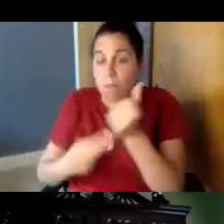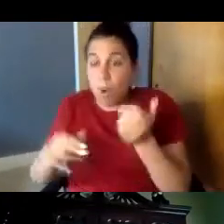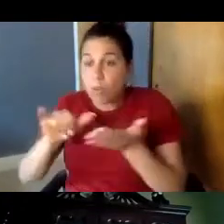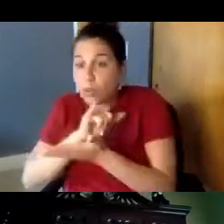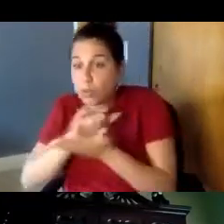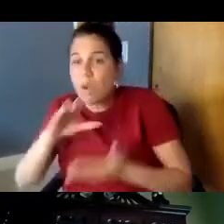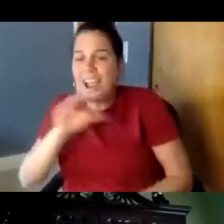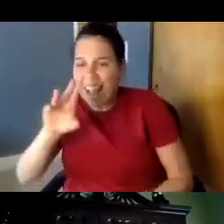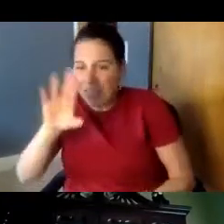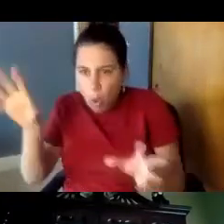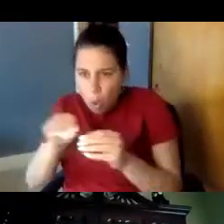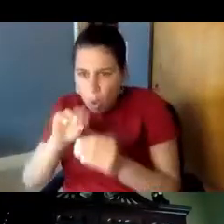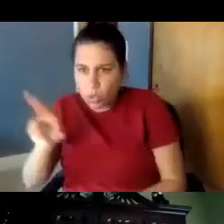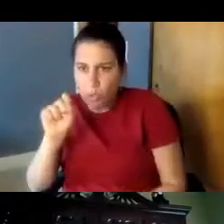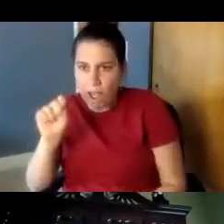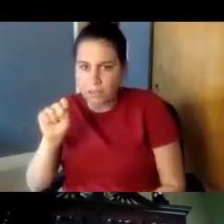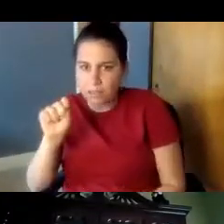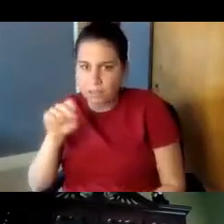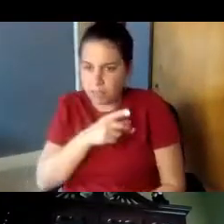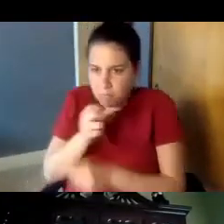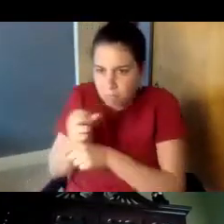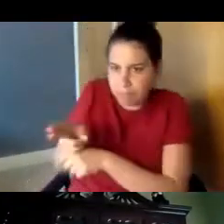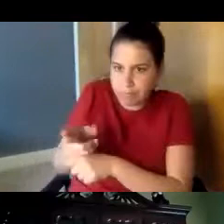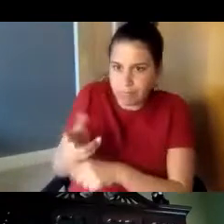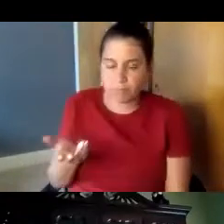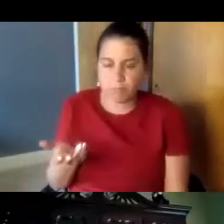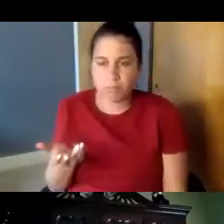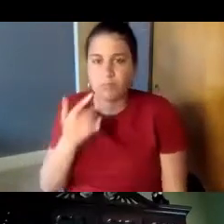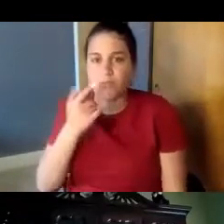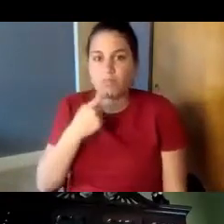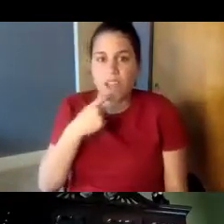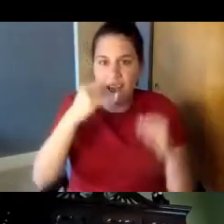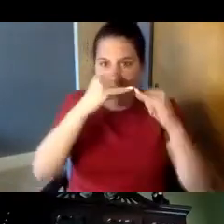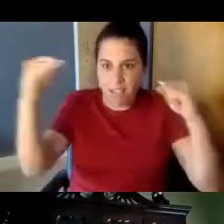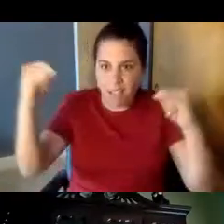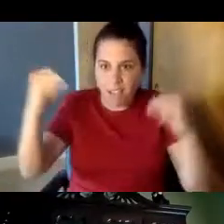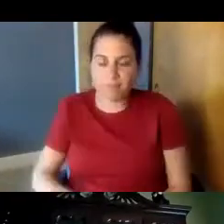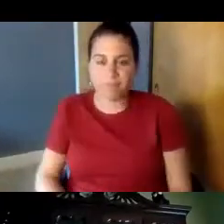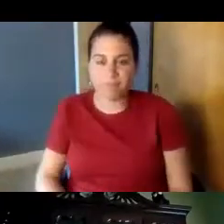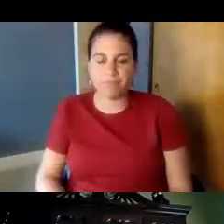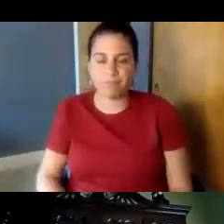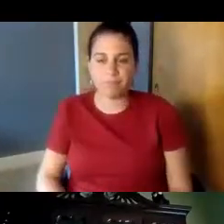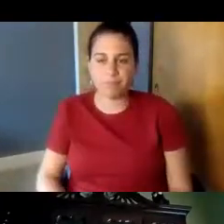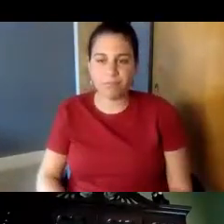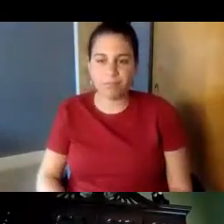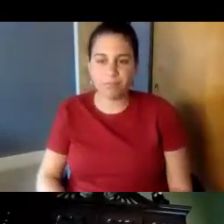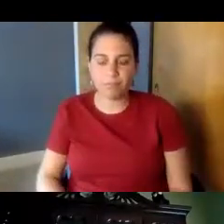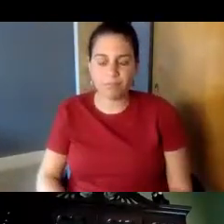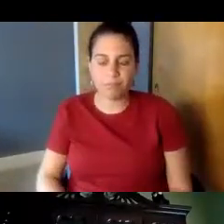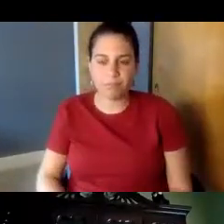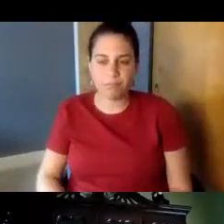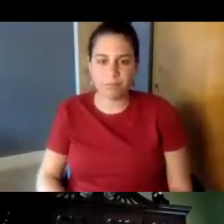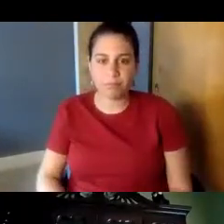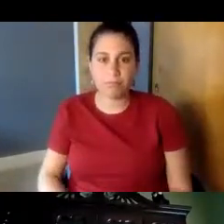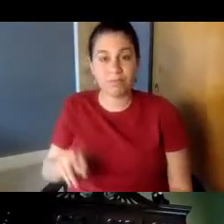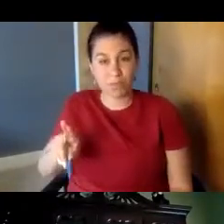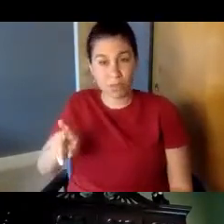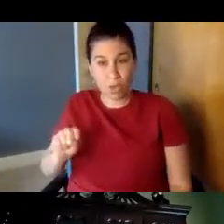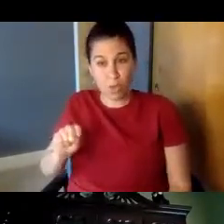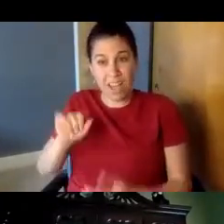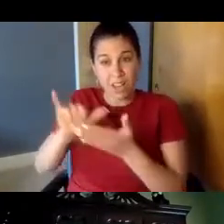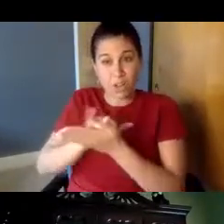the United States. And interestingly, or I guess maybe troublingly, the rates for the US and New York State